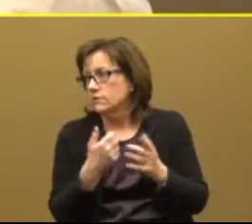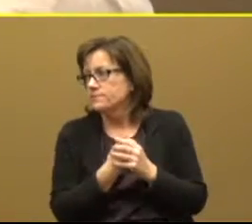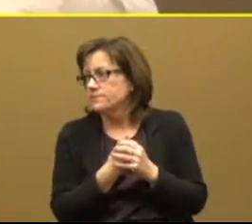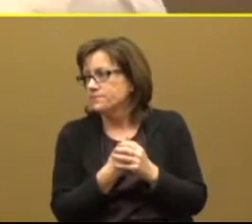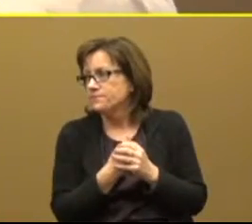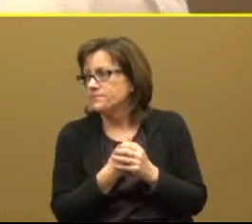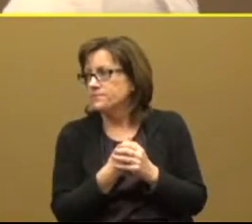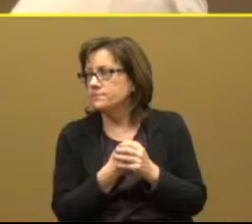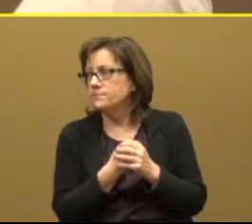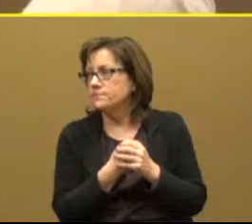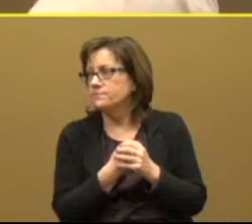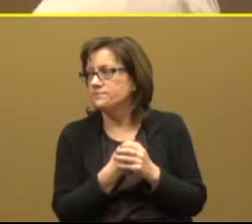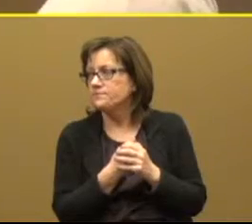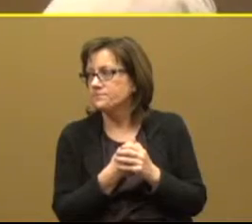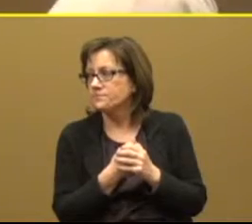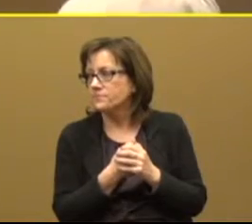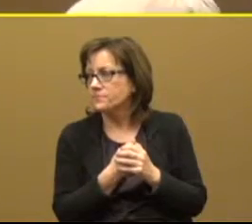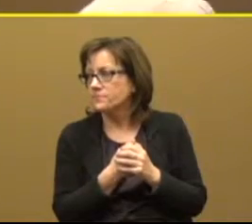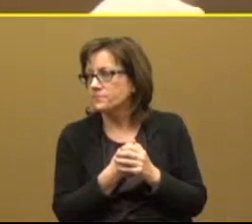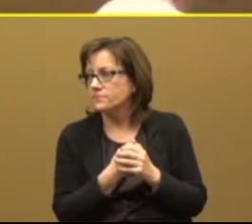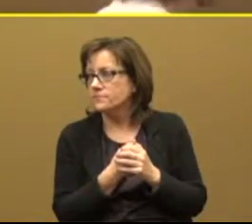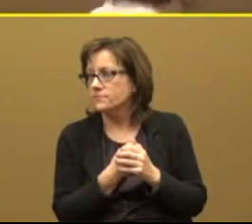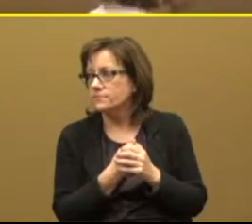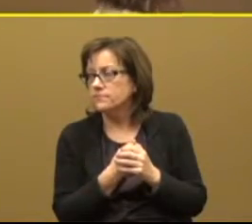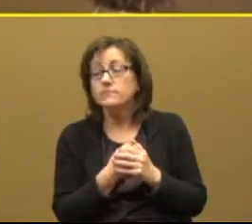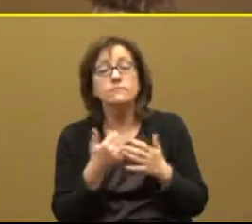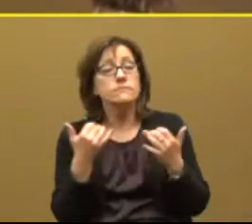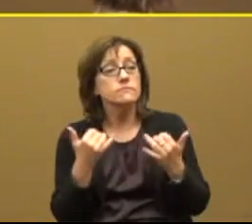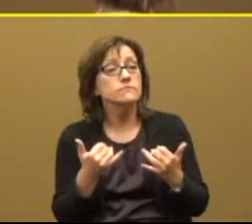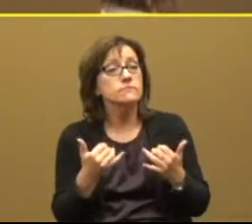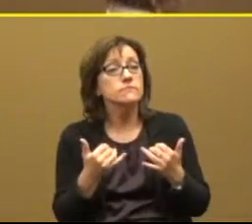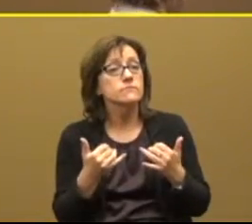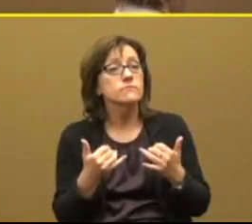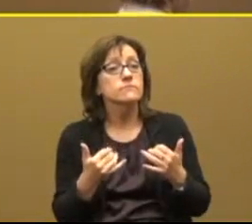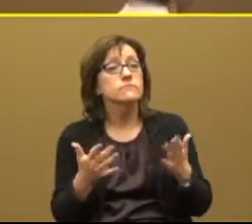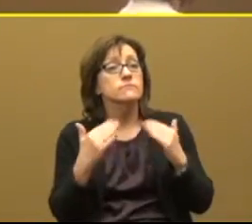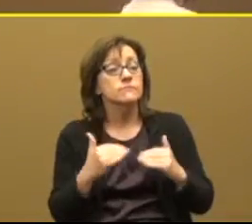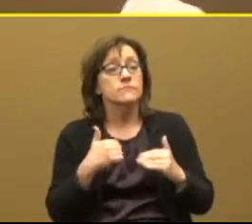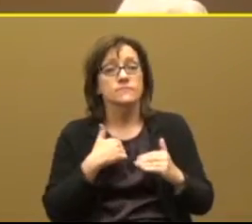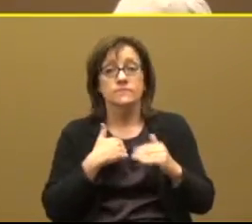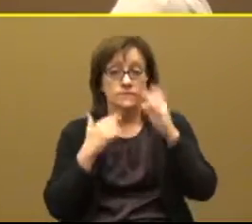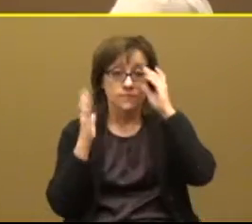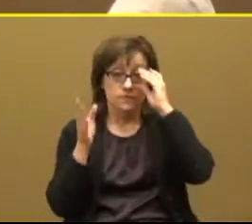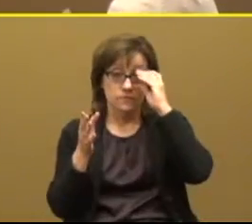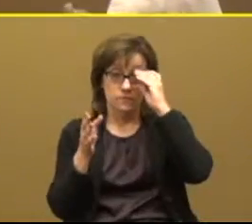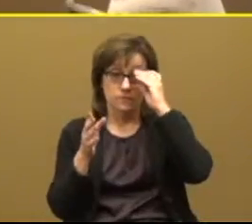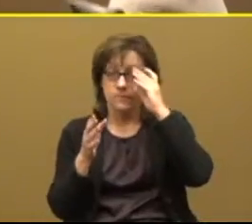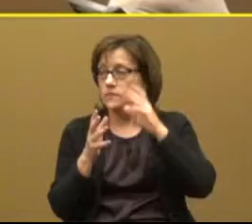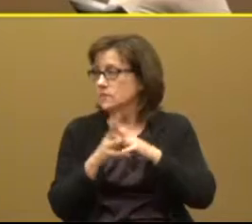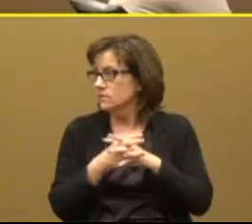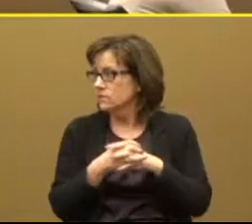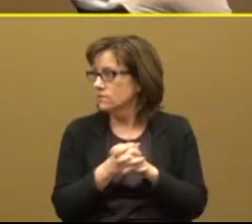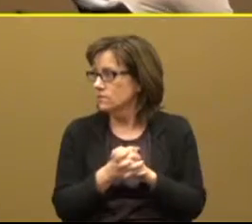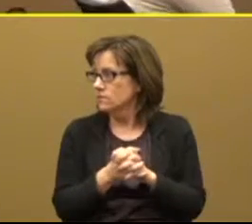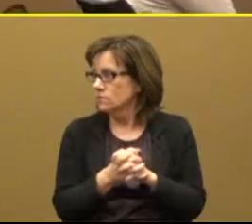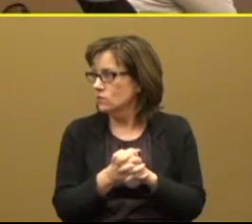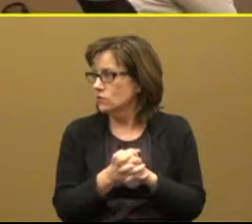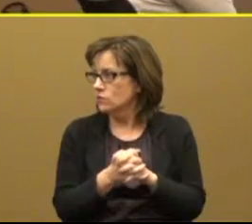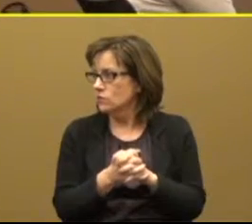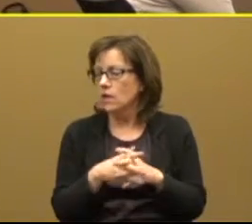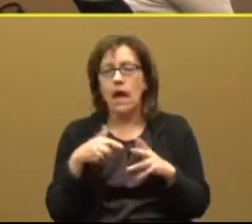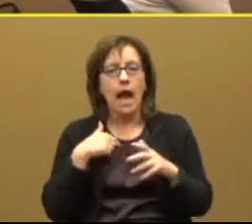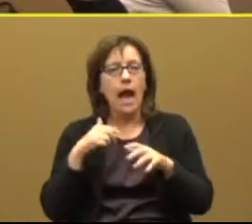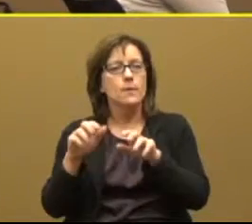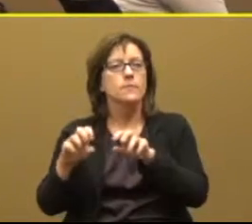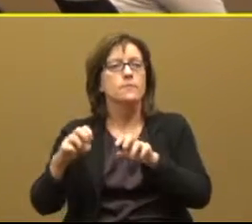off of the book. So then what I'm going to do is not stand in front of that, but I'm going to